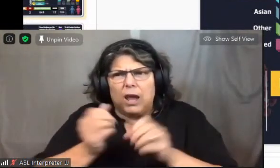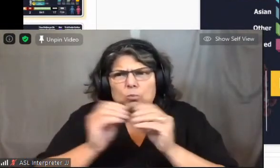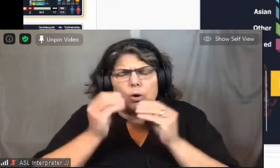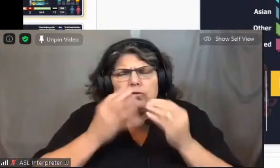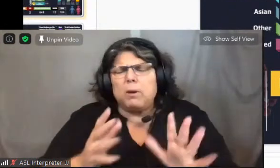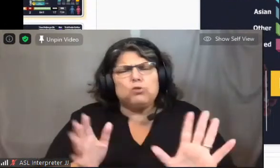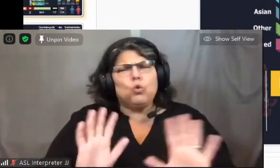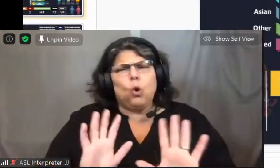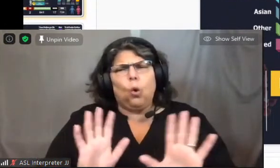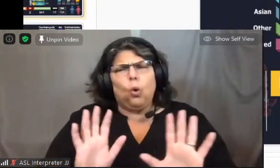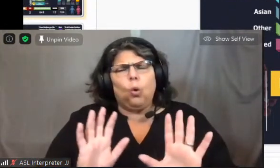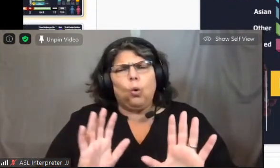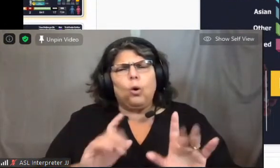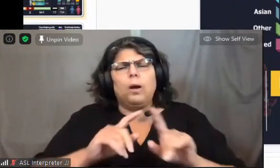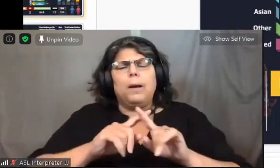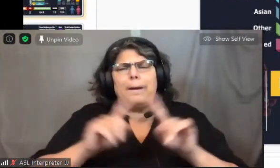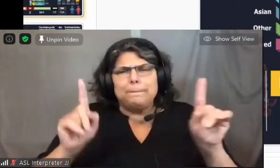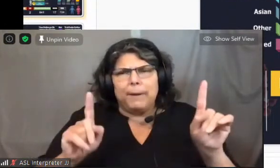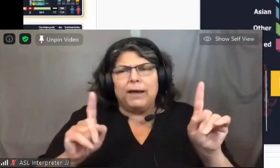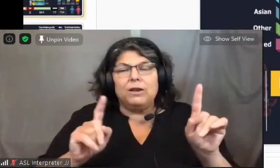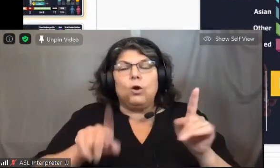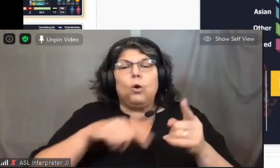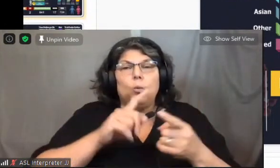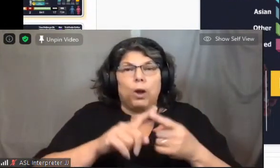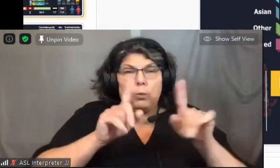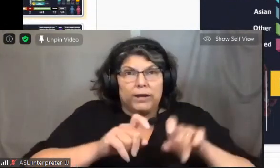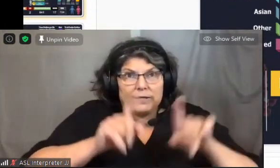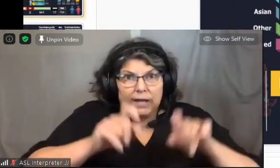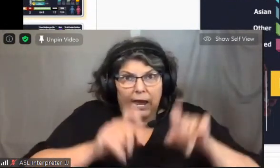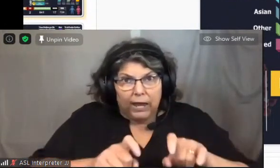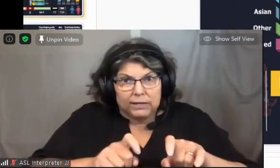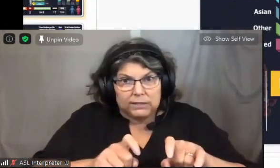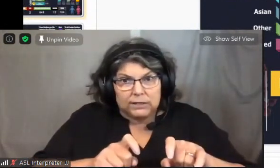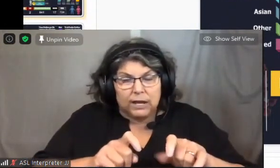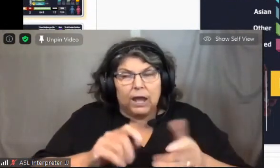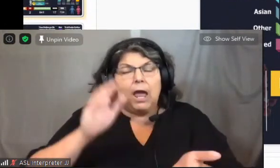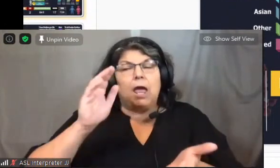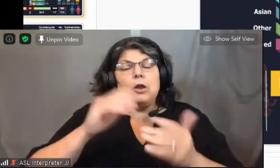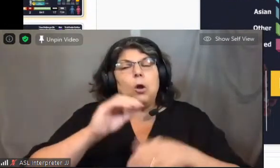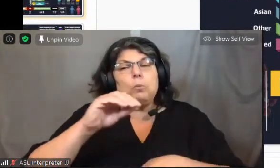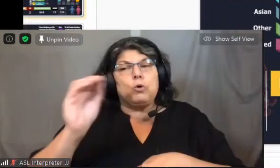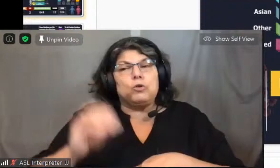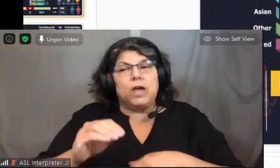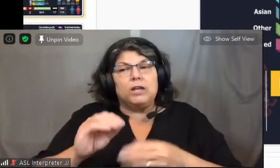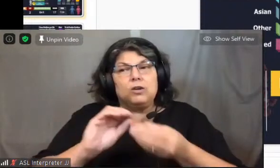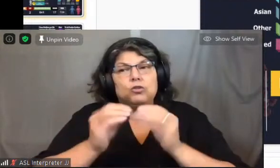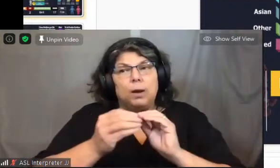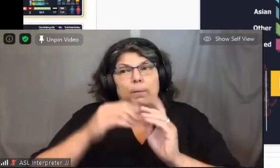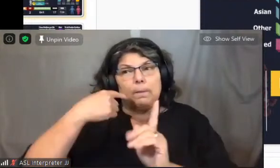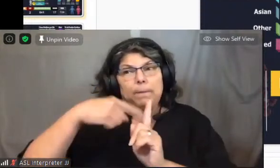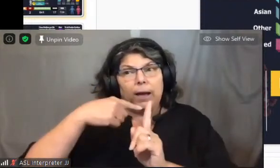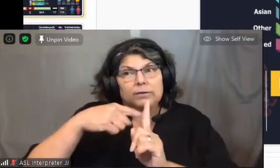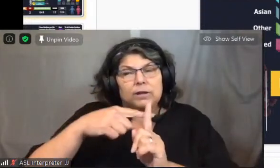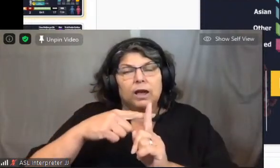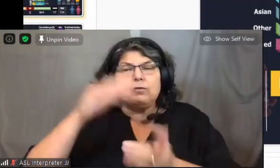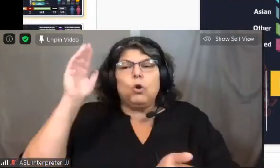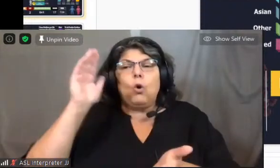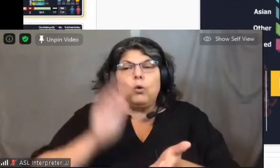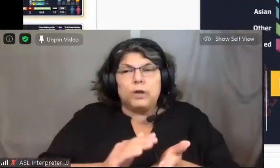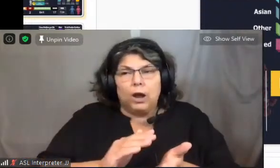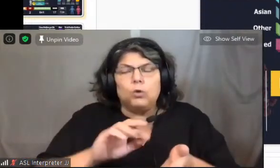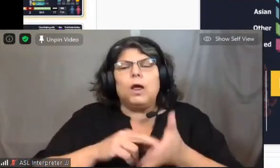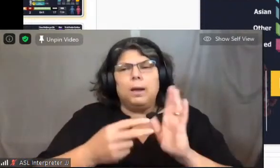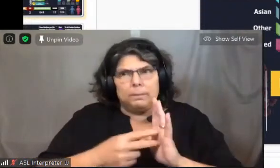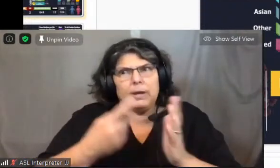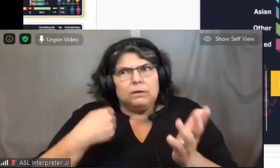percentage of positive tests goes down, we get a reduction in the daily positive cases, and it goes in our